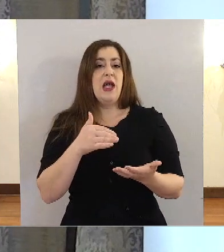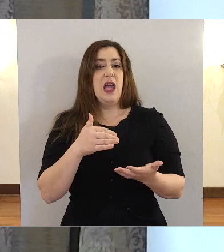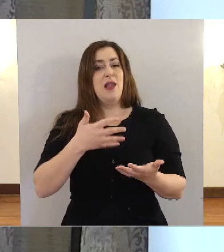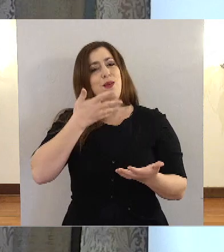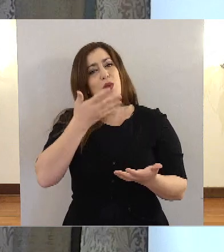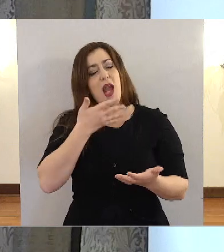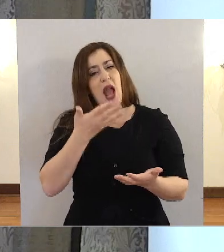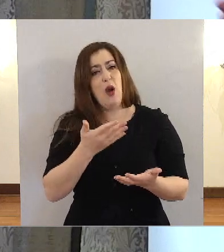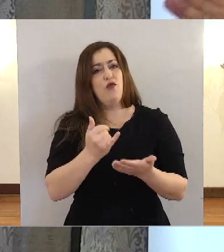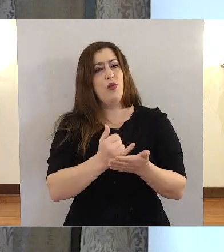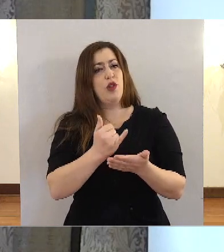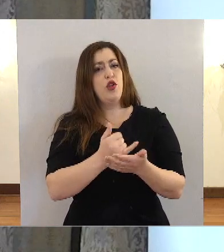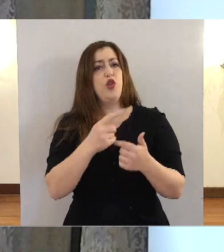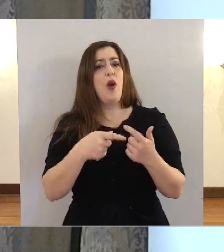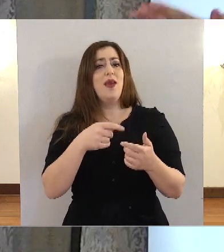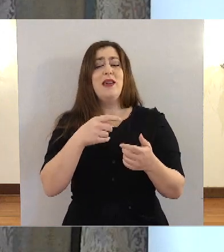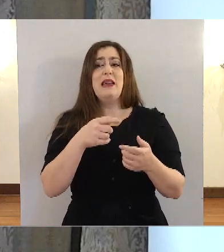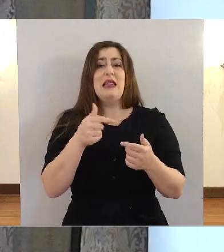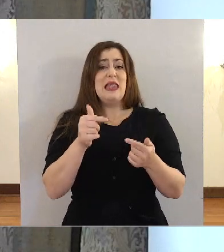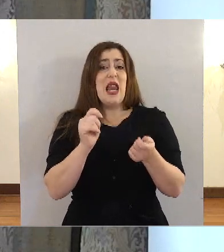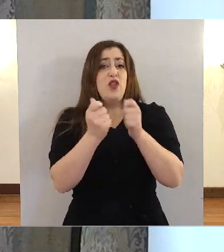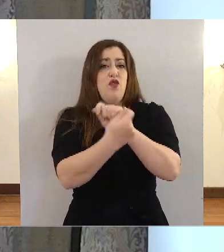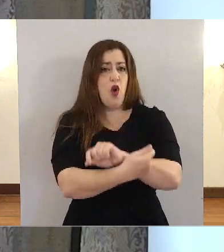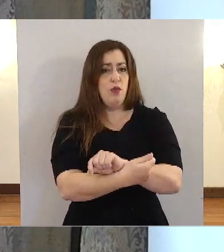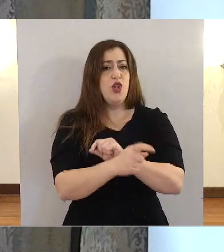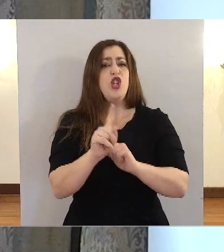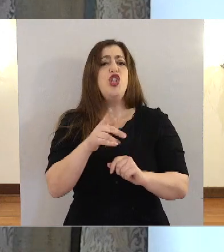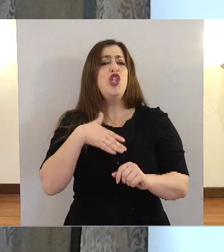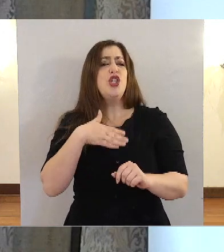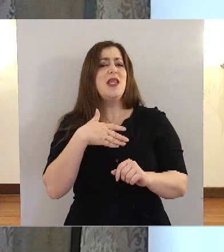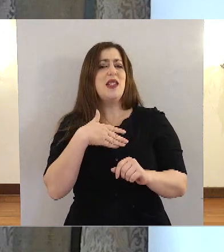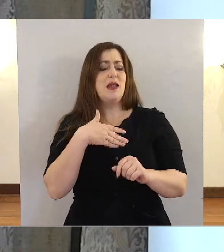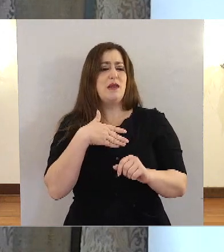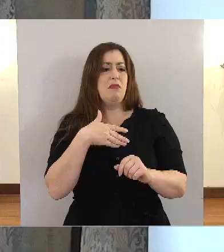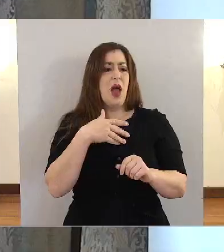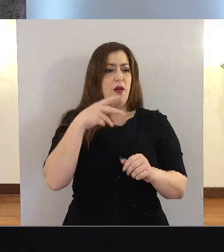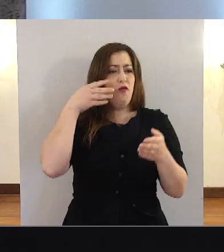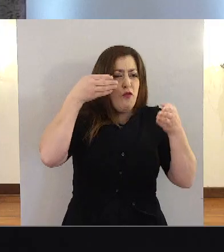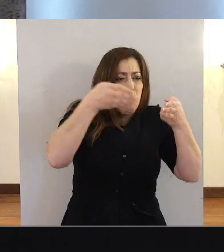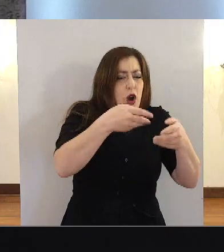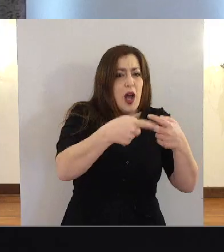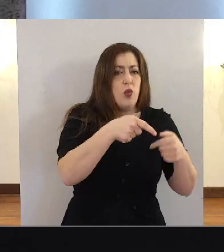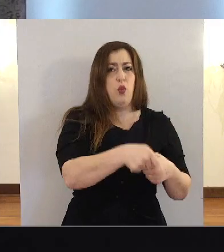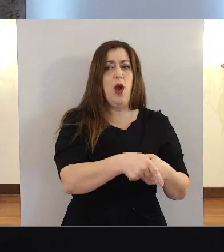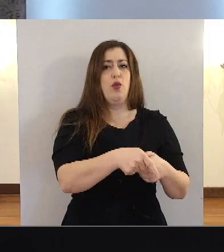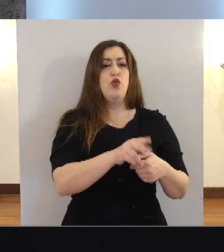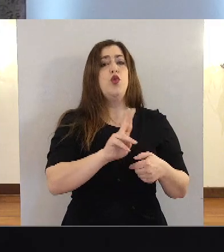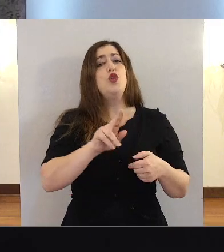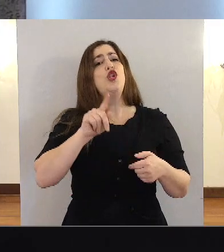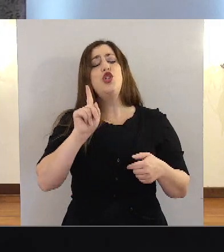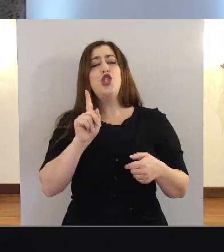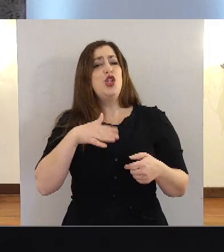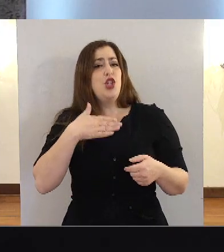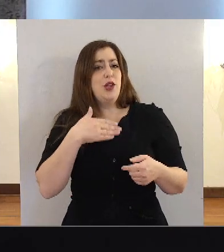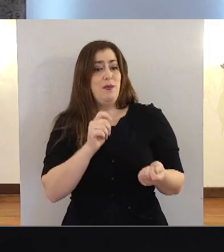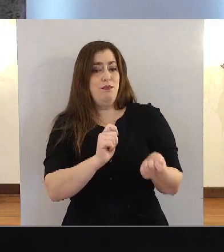what it managed to achieve, and what next. So just 3 house rules, if I may, before we start with our